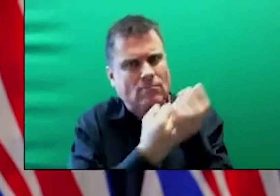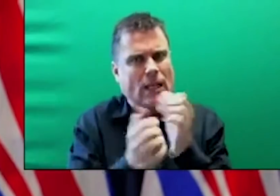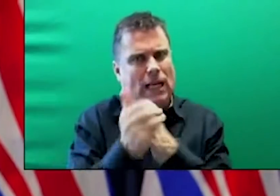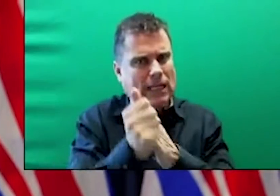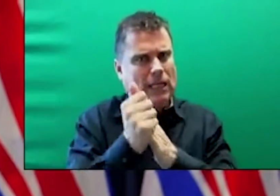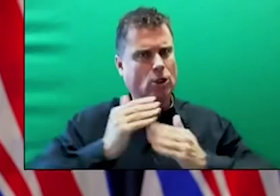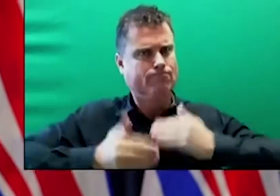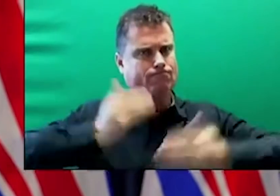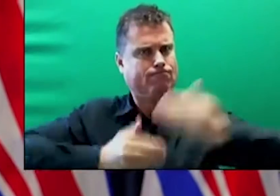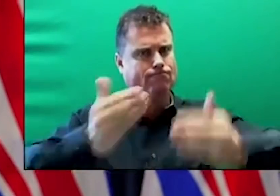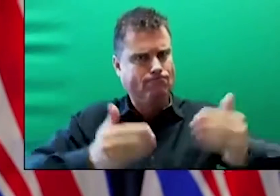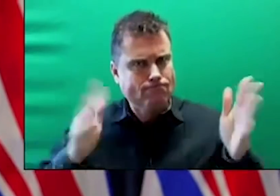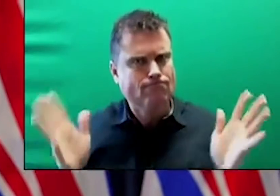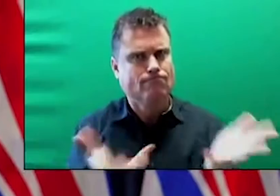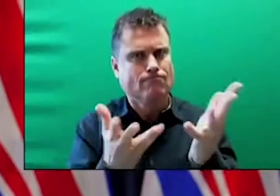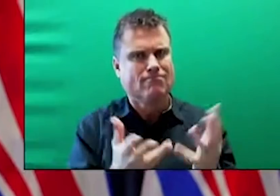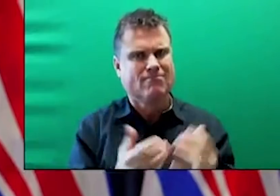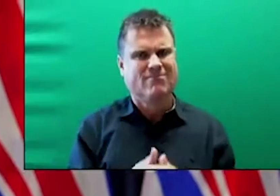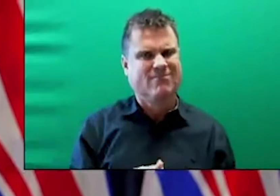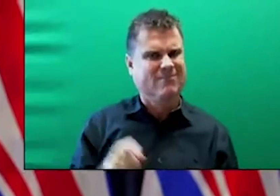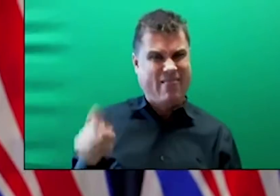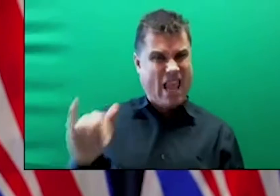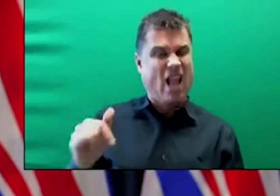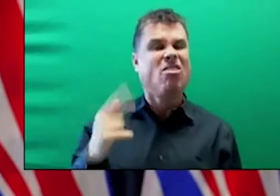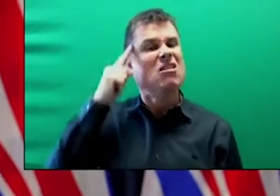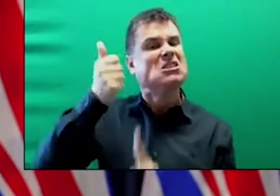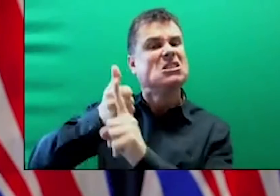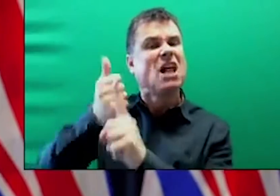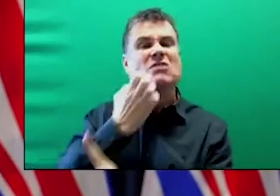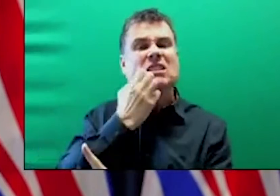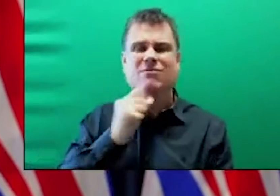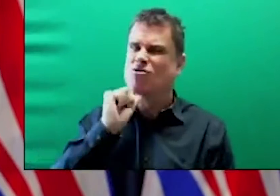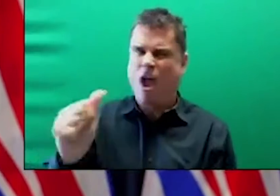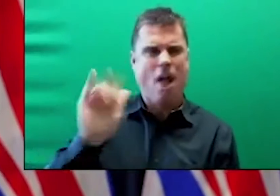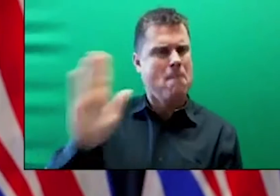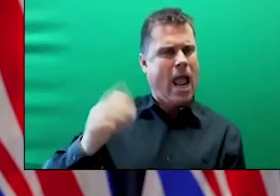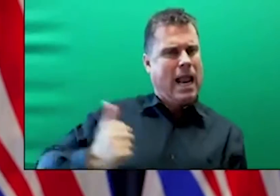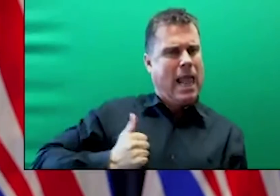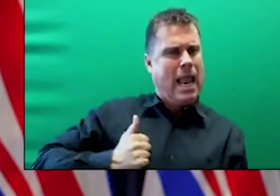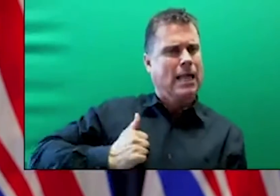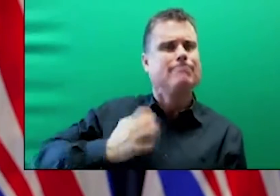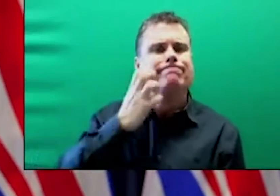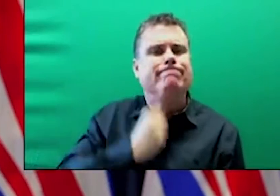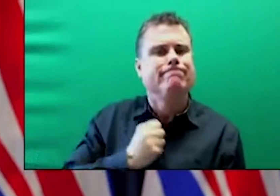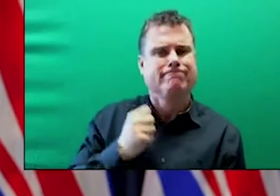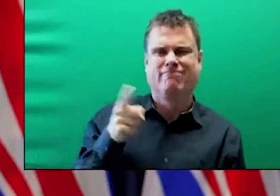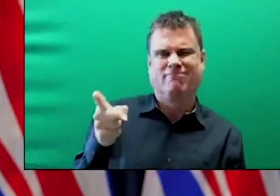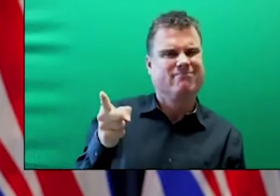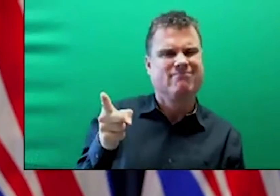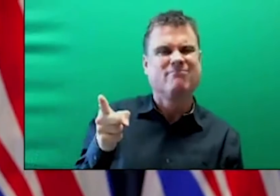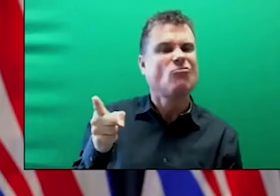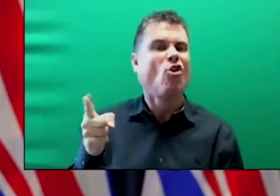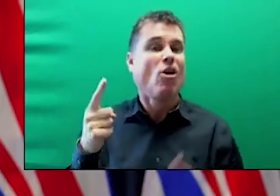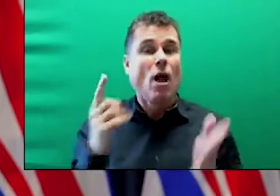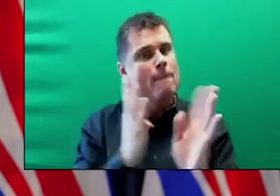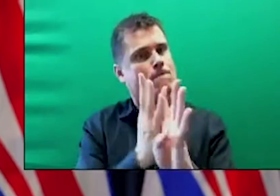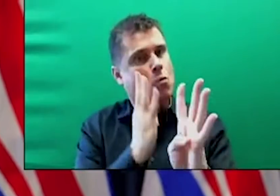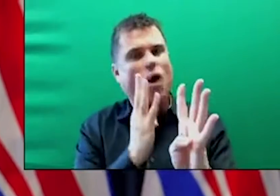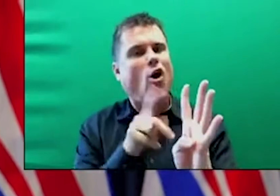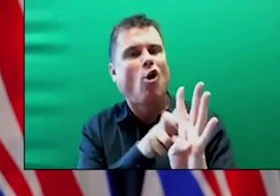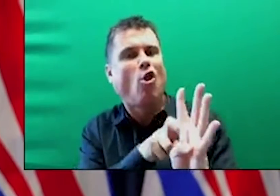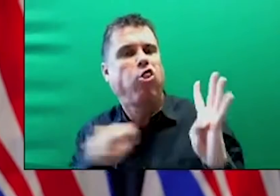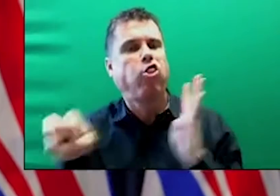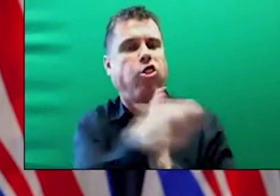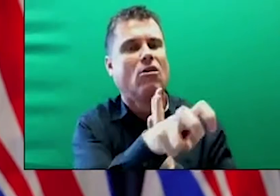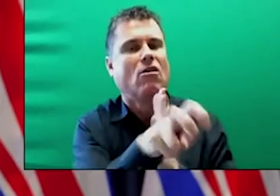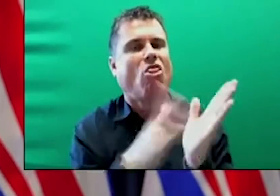variants. Alberta's provincial health officer also saying that might be a consideration. Why hasn't BC done something similar to this,